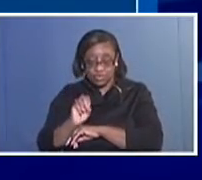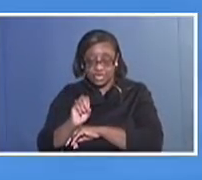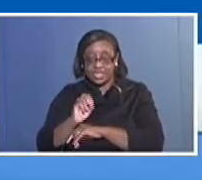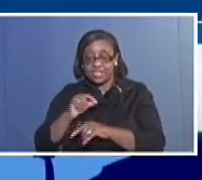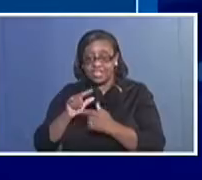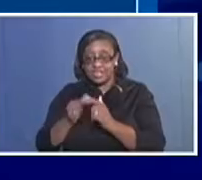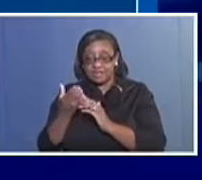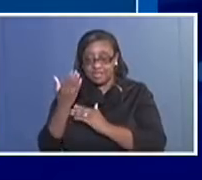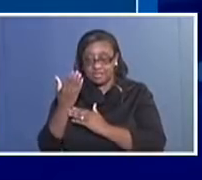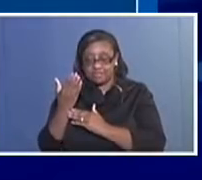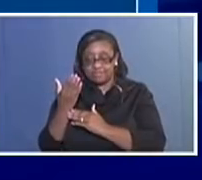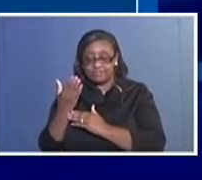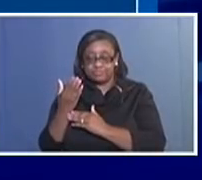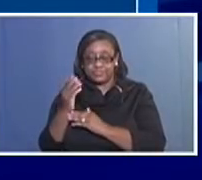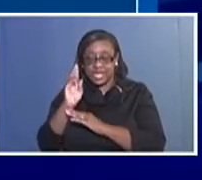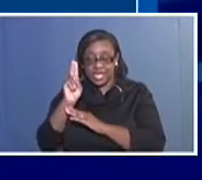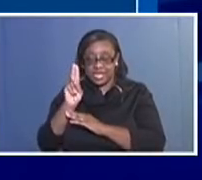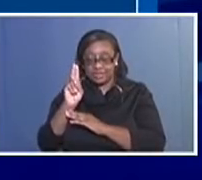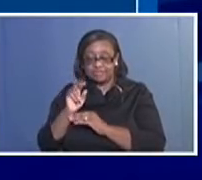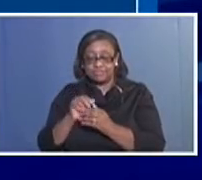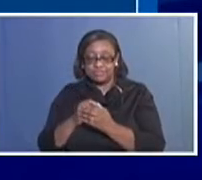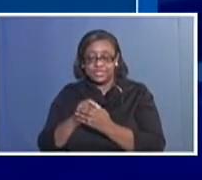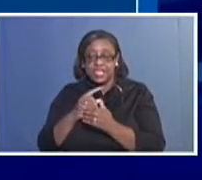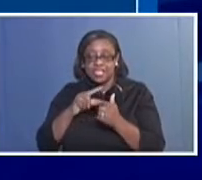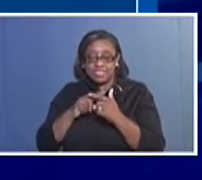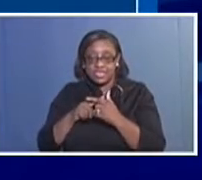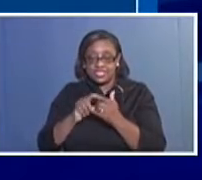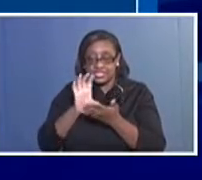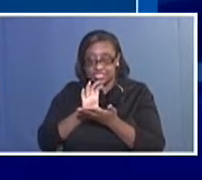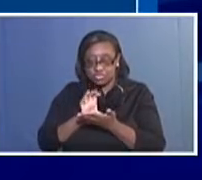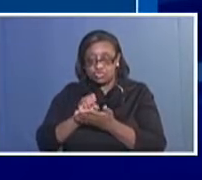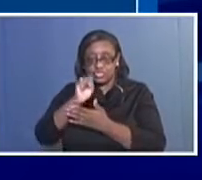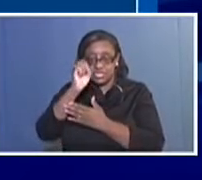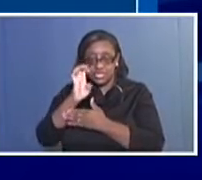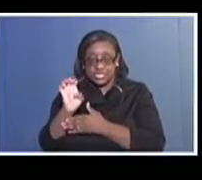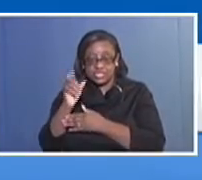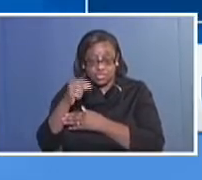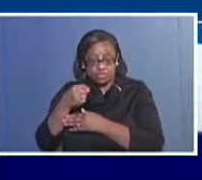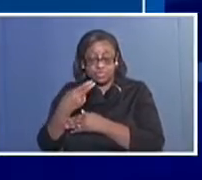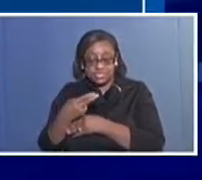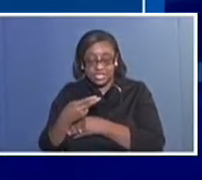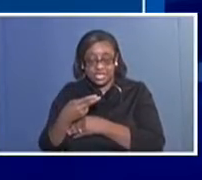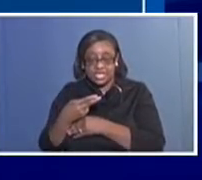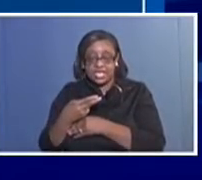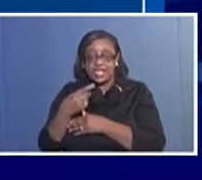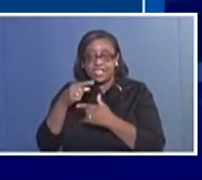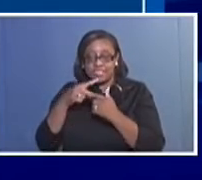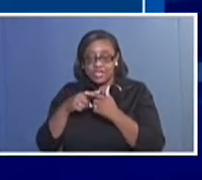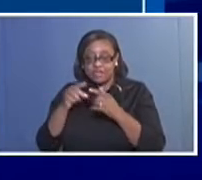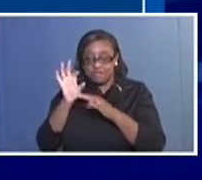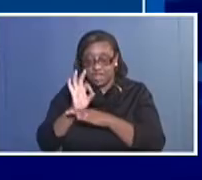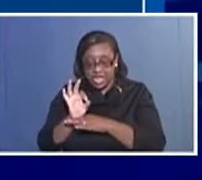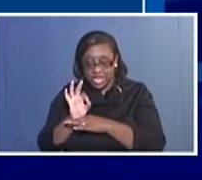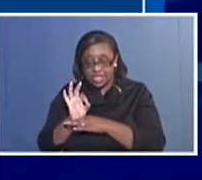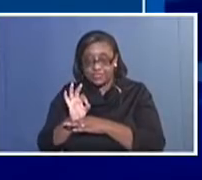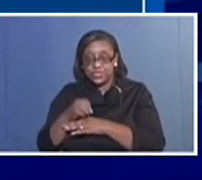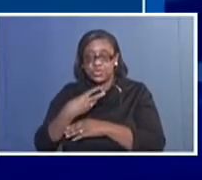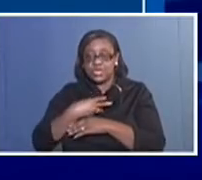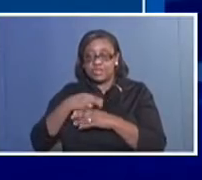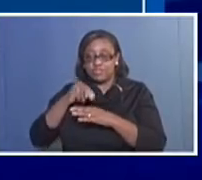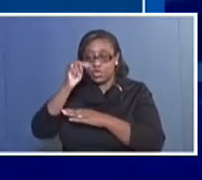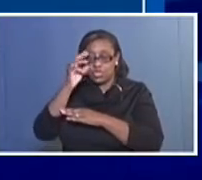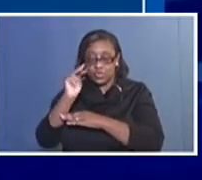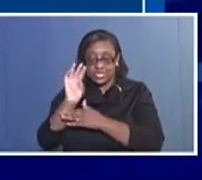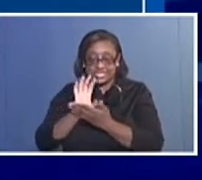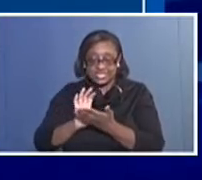in the afternoon. For the central and southeastern tomorrow, southeast once again at 10 to 15, wave heights 2 to 4 feet. And then on Friday, in the northwest